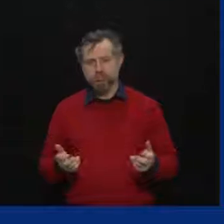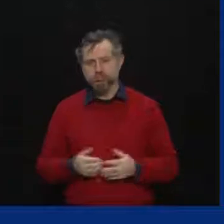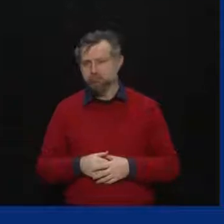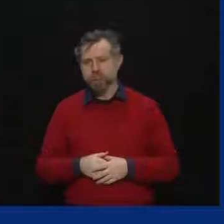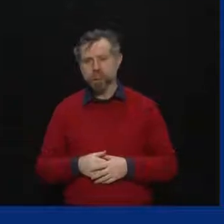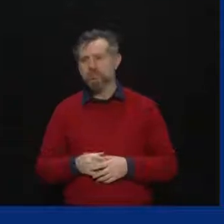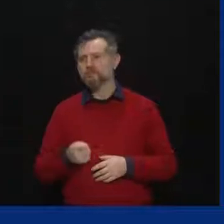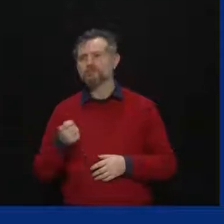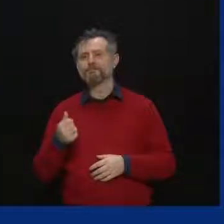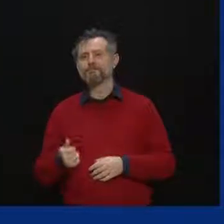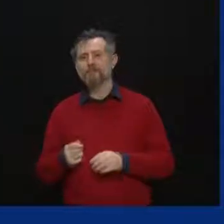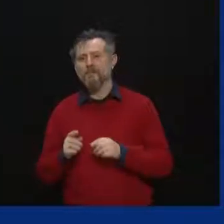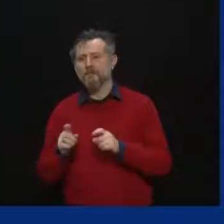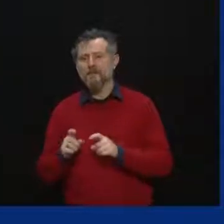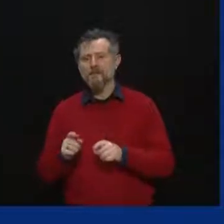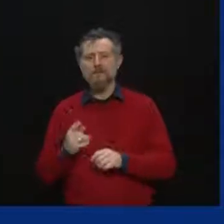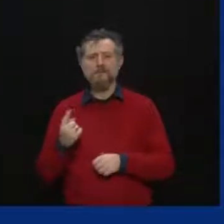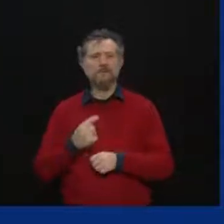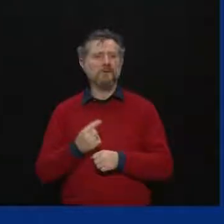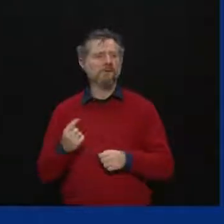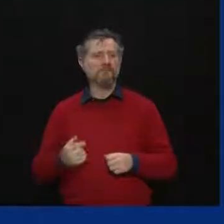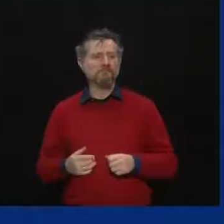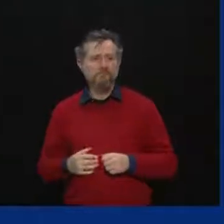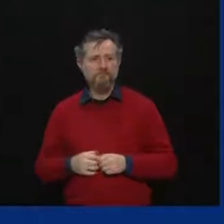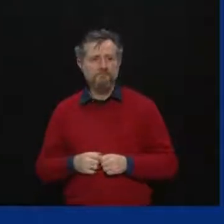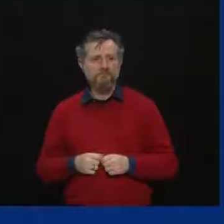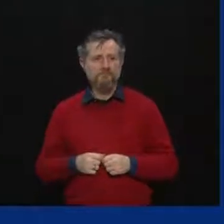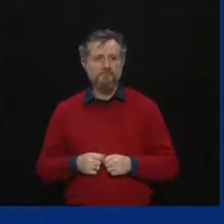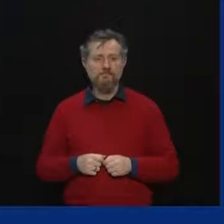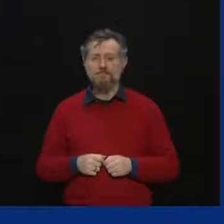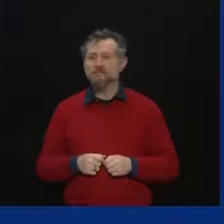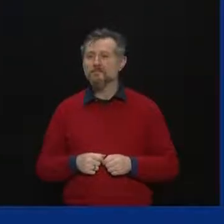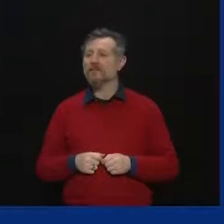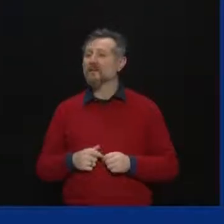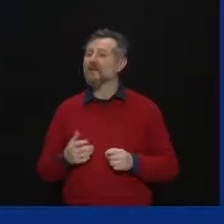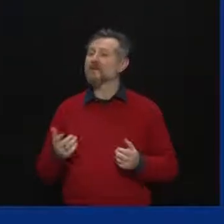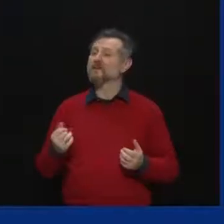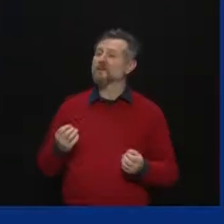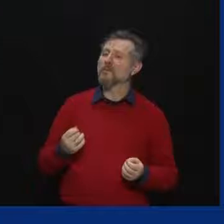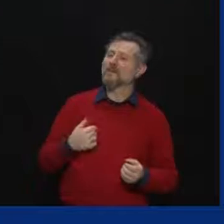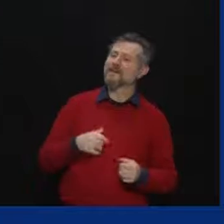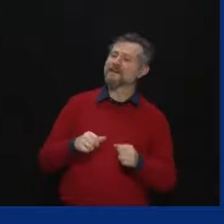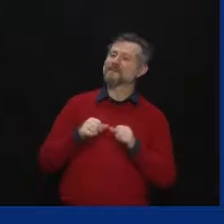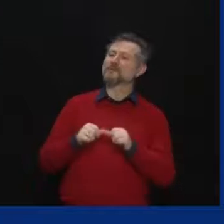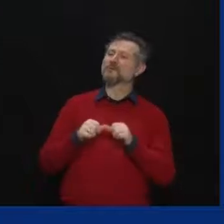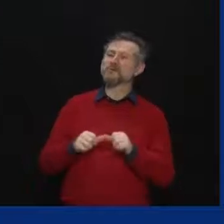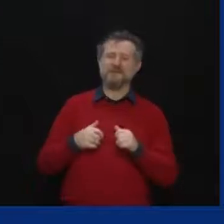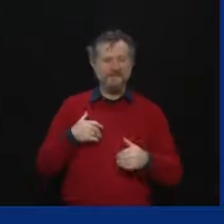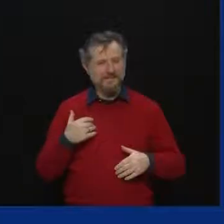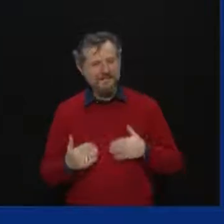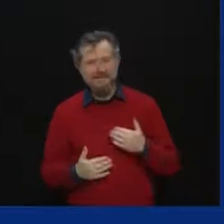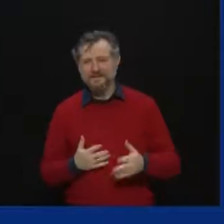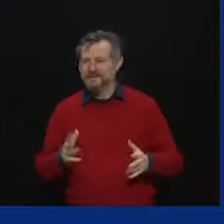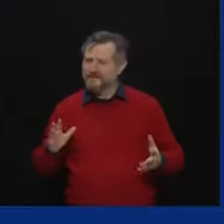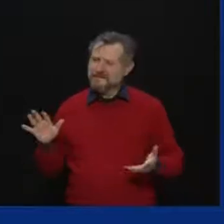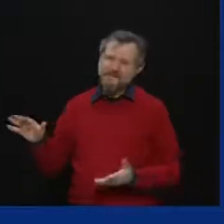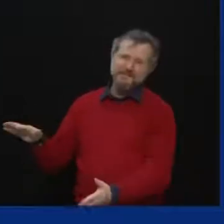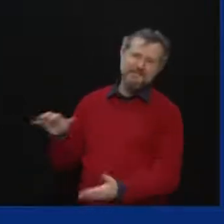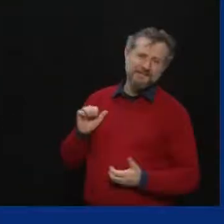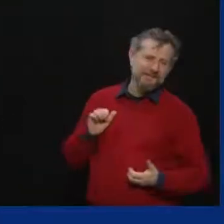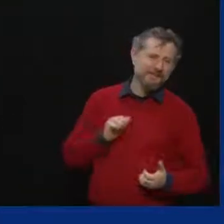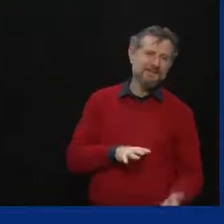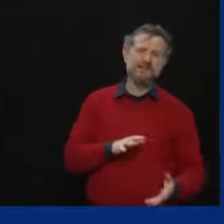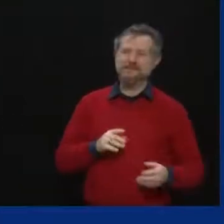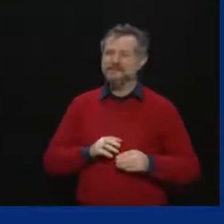that. We are just a quarter of what we are today. So we're continuing to amass more supplies, get them out